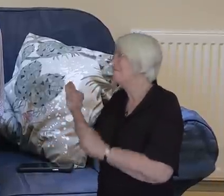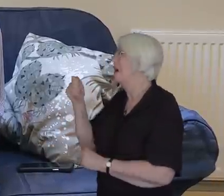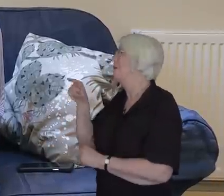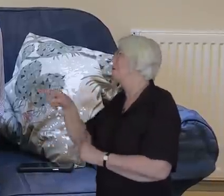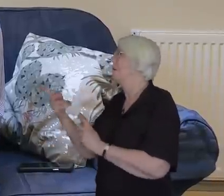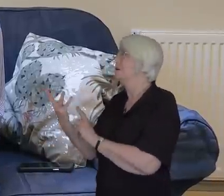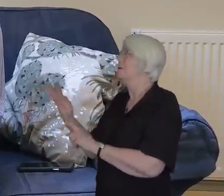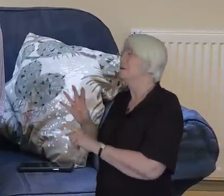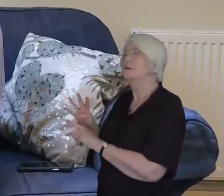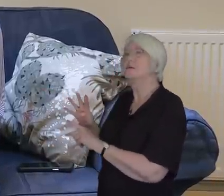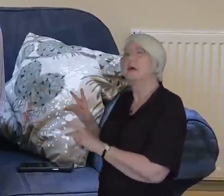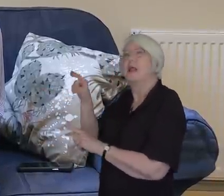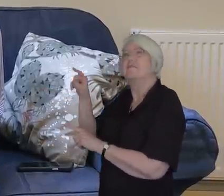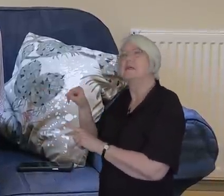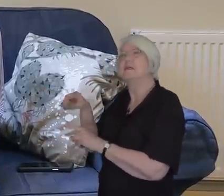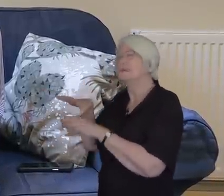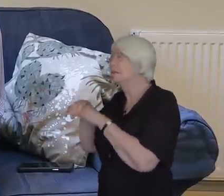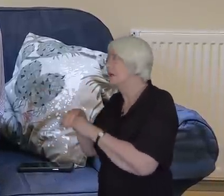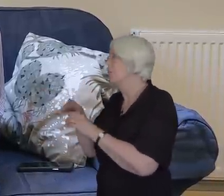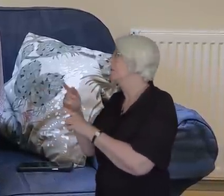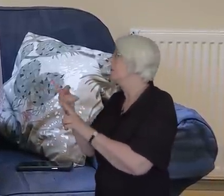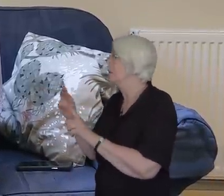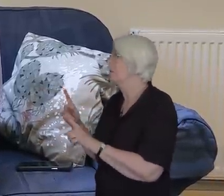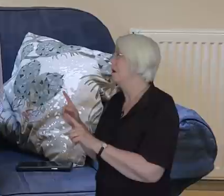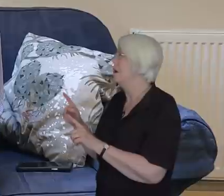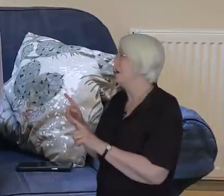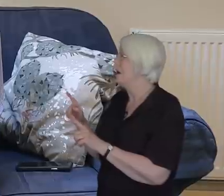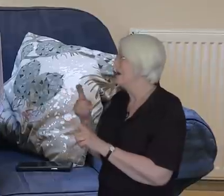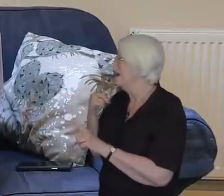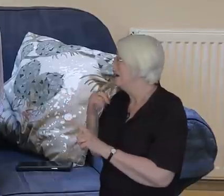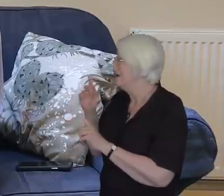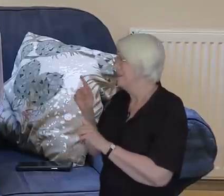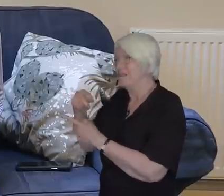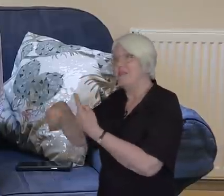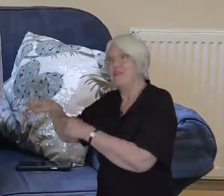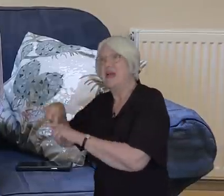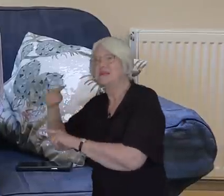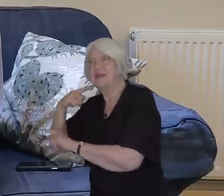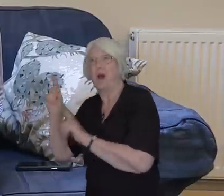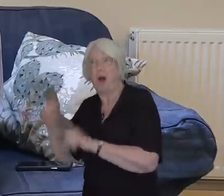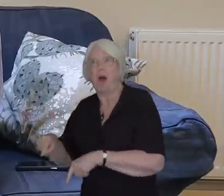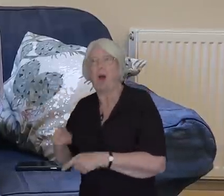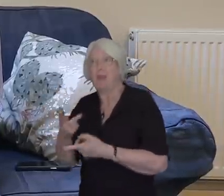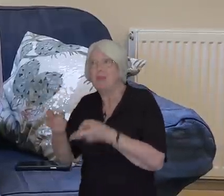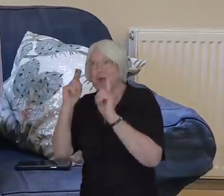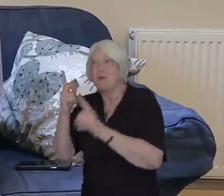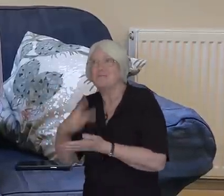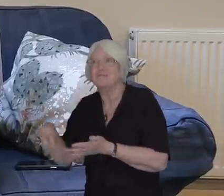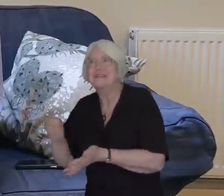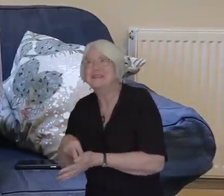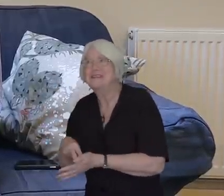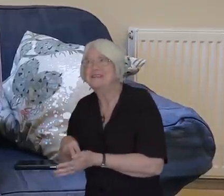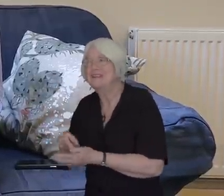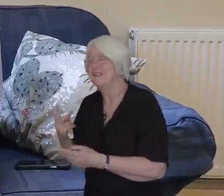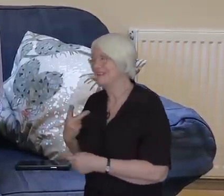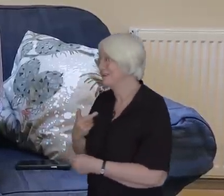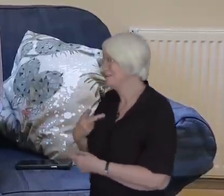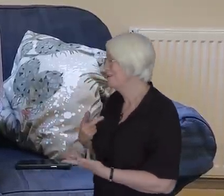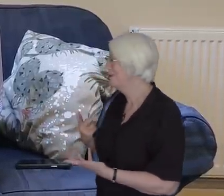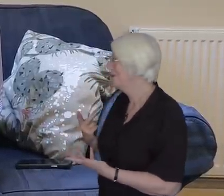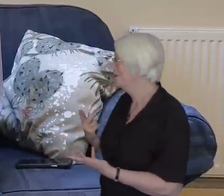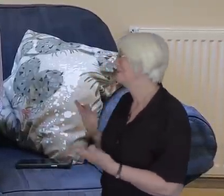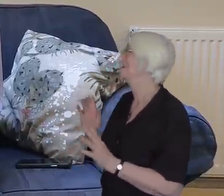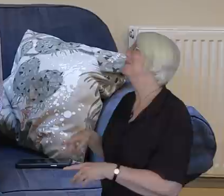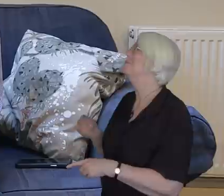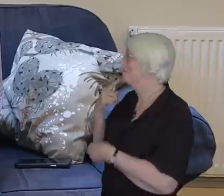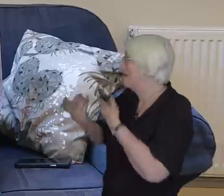gathered together. They were saying, the Lord has risen indeed and has appeared to Simon. Then they told what had